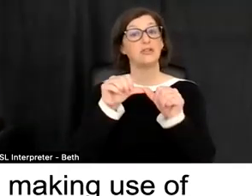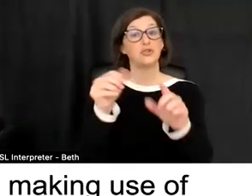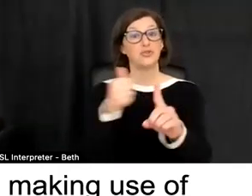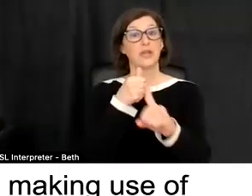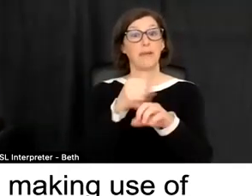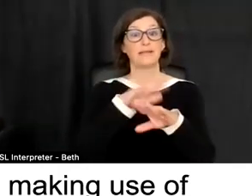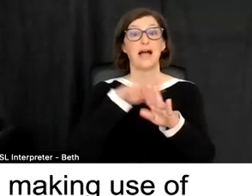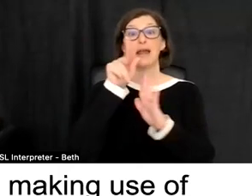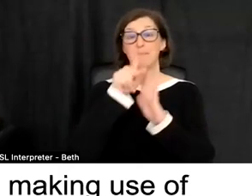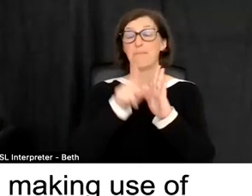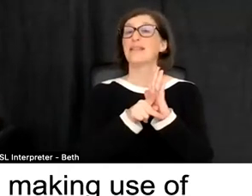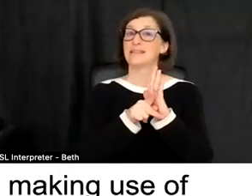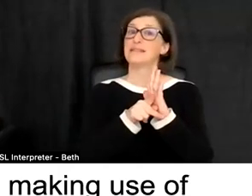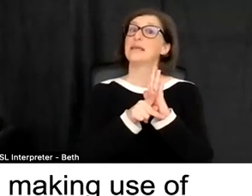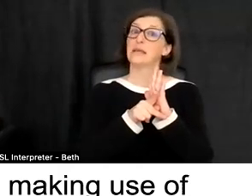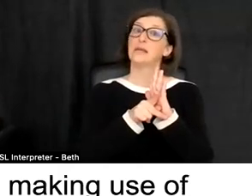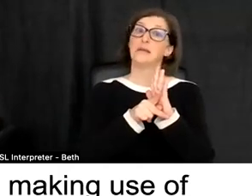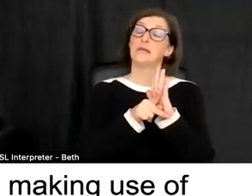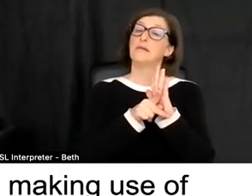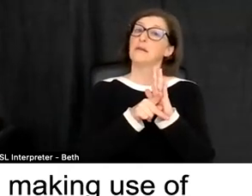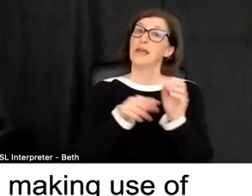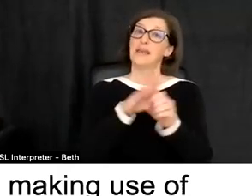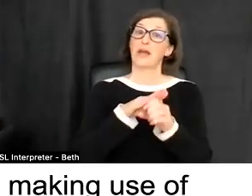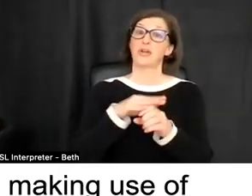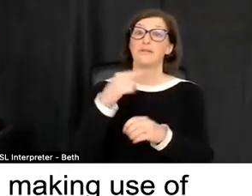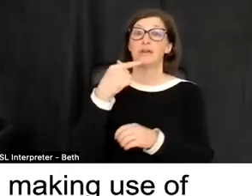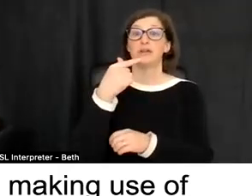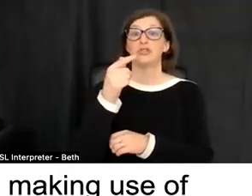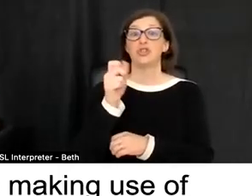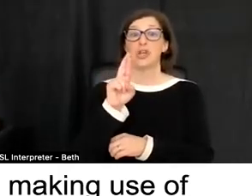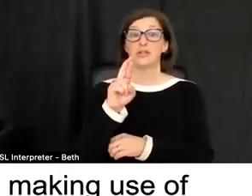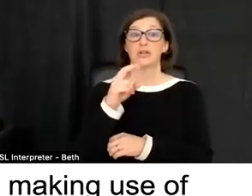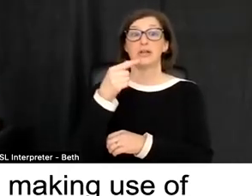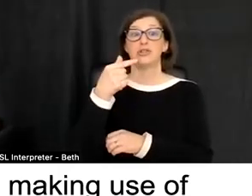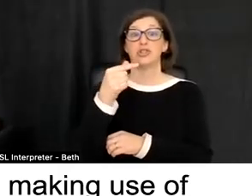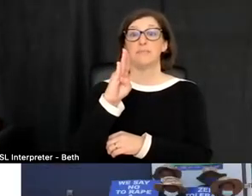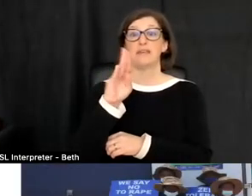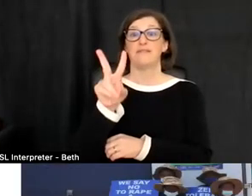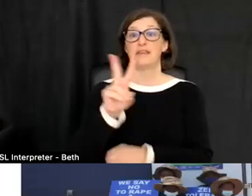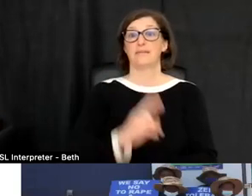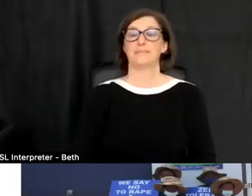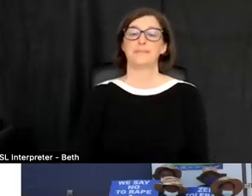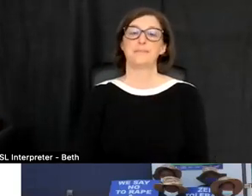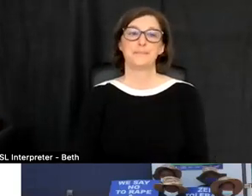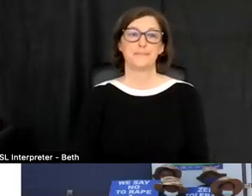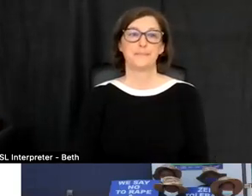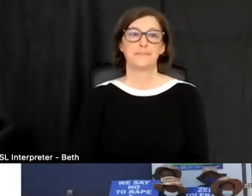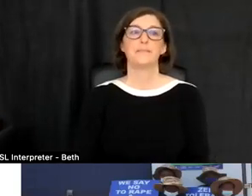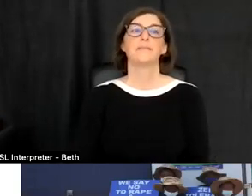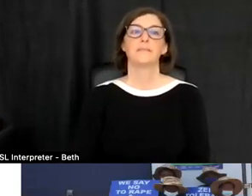policy direction in the area of gender and GBV. Next slide, please.